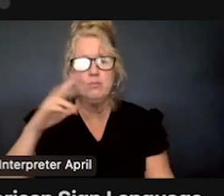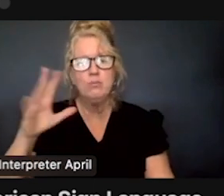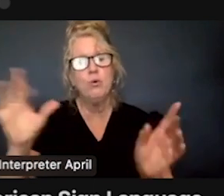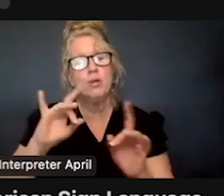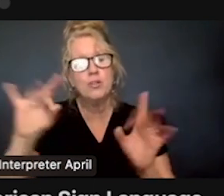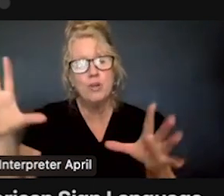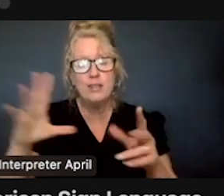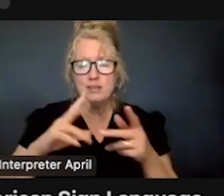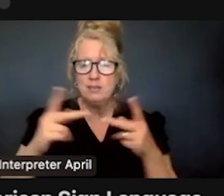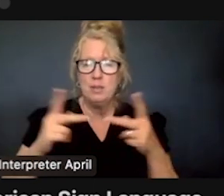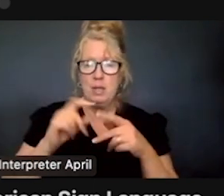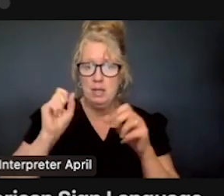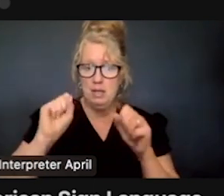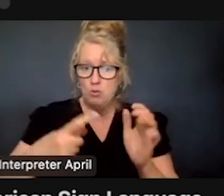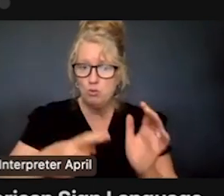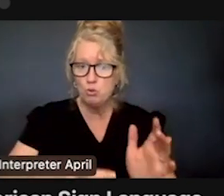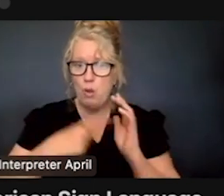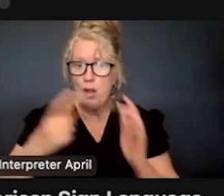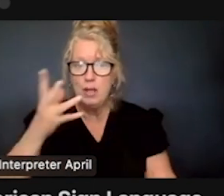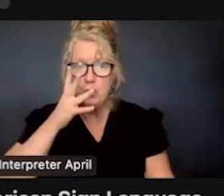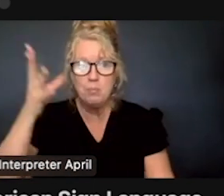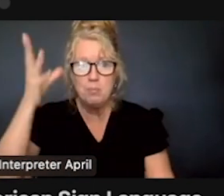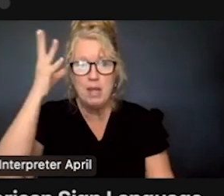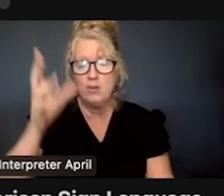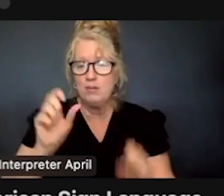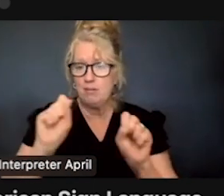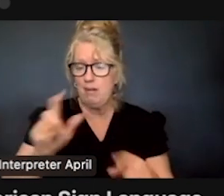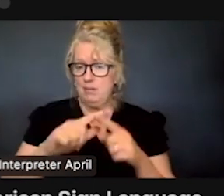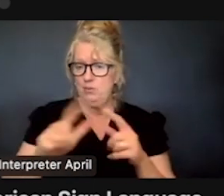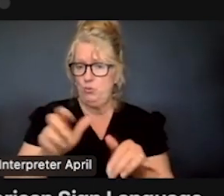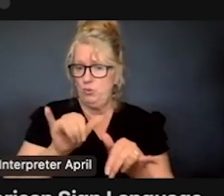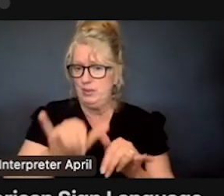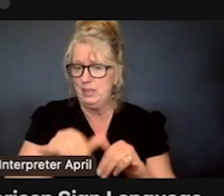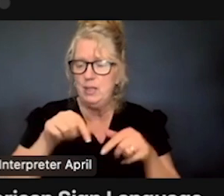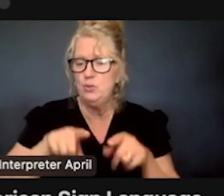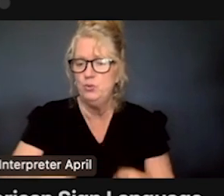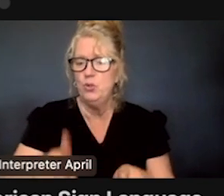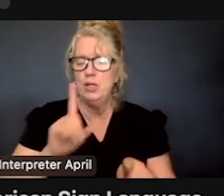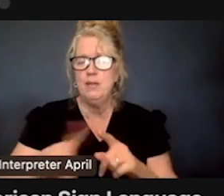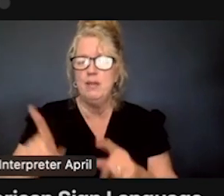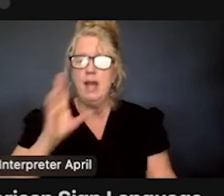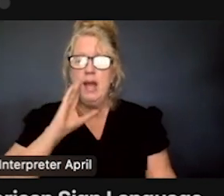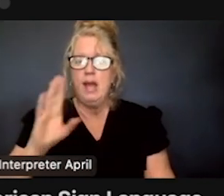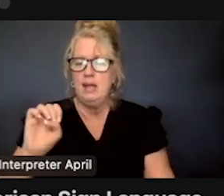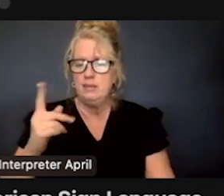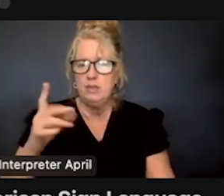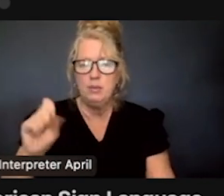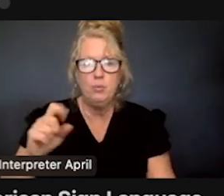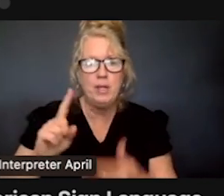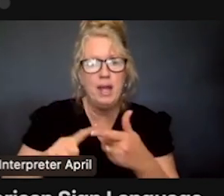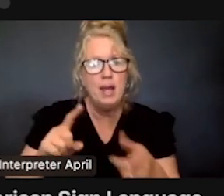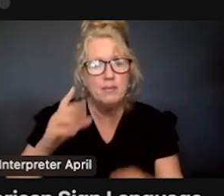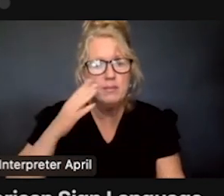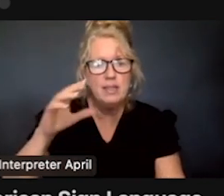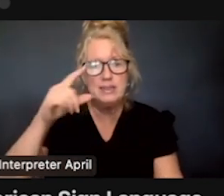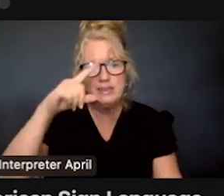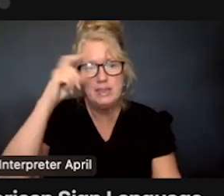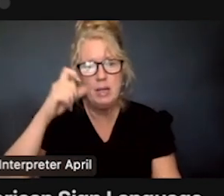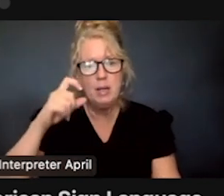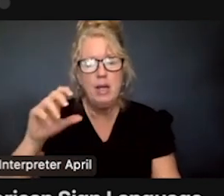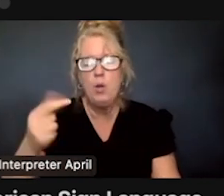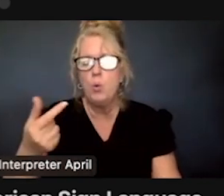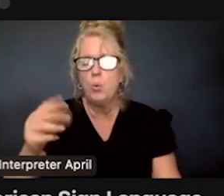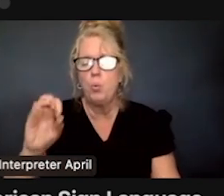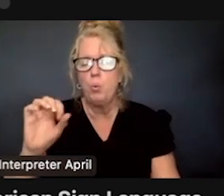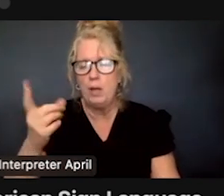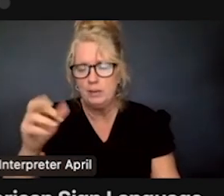facilities should require parents to stay during a crisis episode. And we have Gwenda Summers taking the affirmative on that,